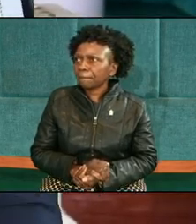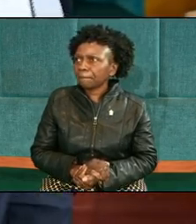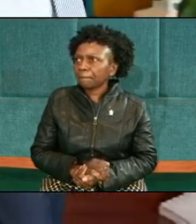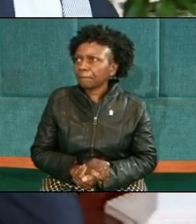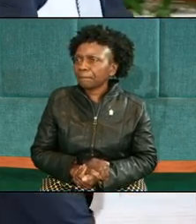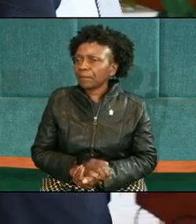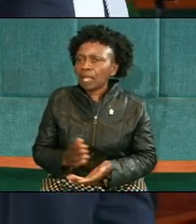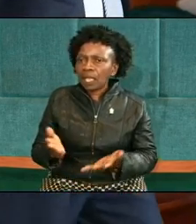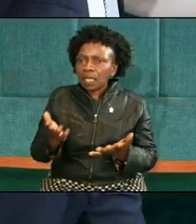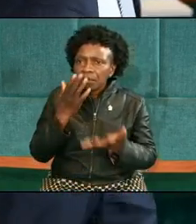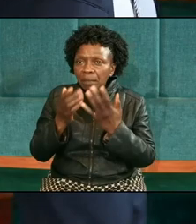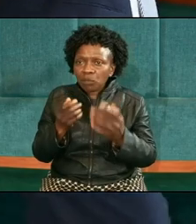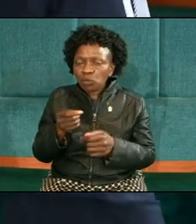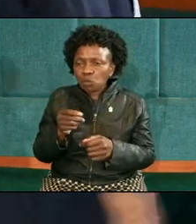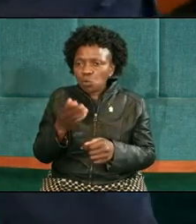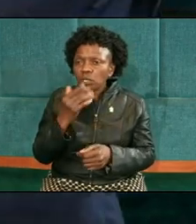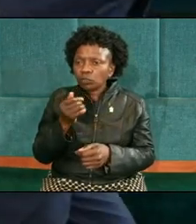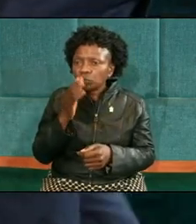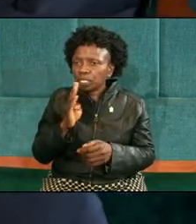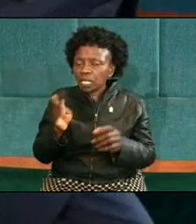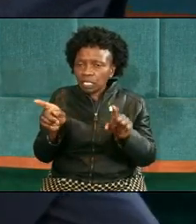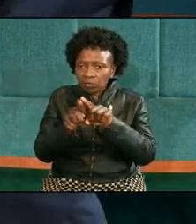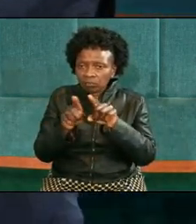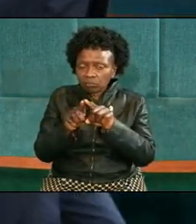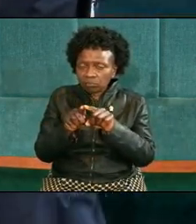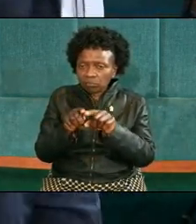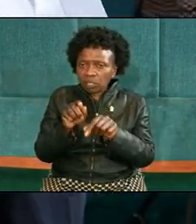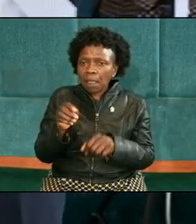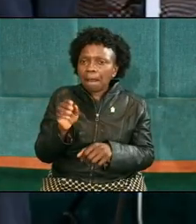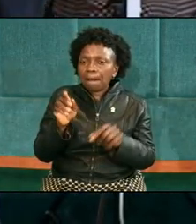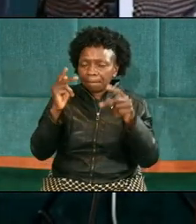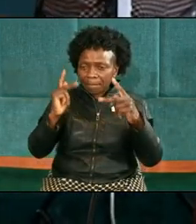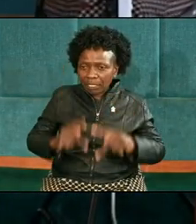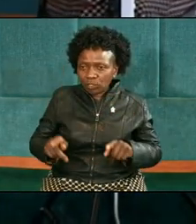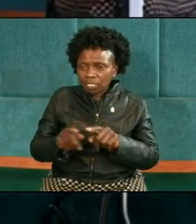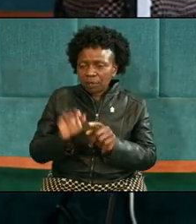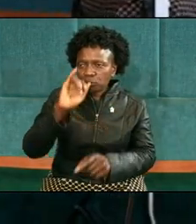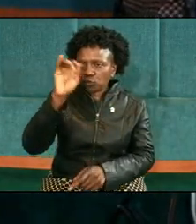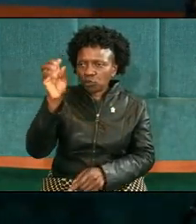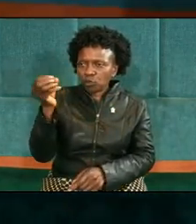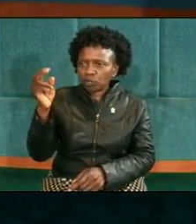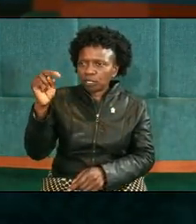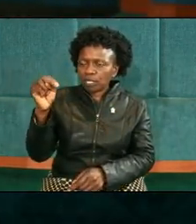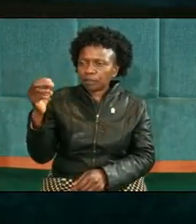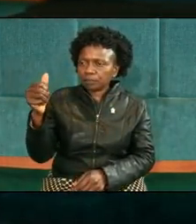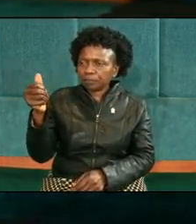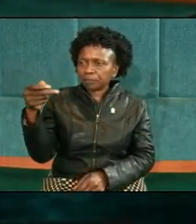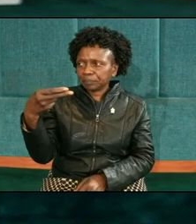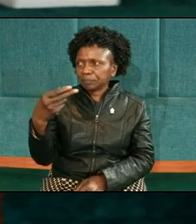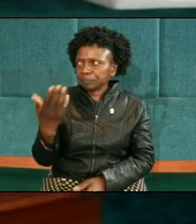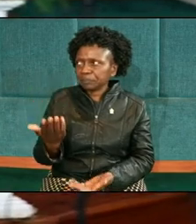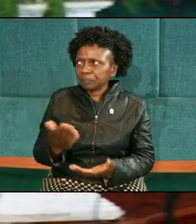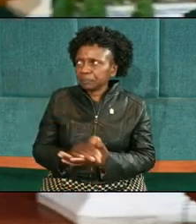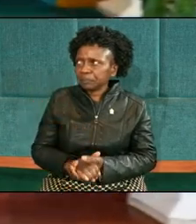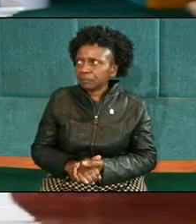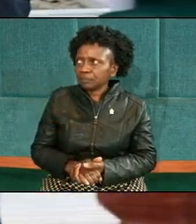your pastor? Oh, Jesus. just help us in the